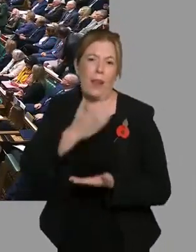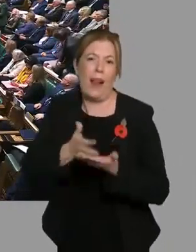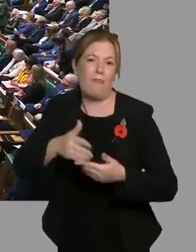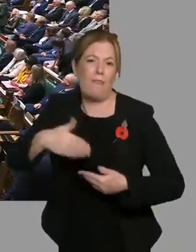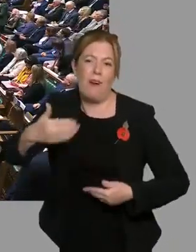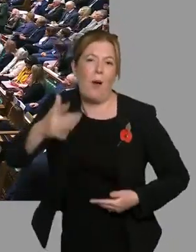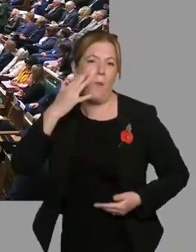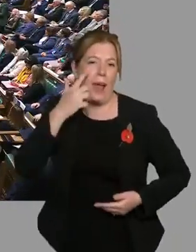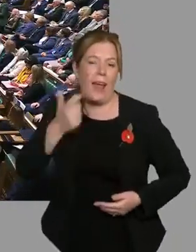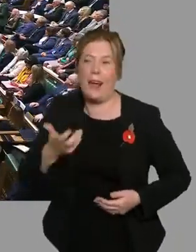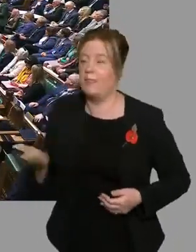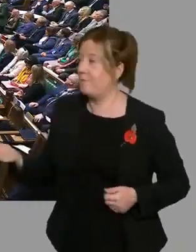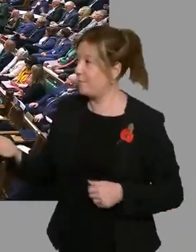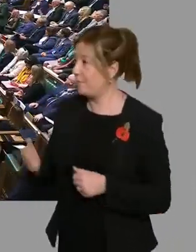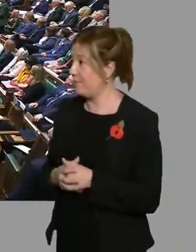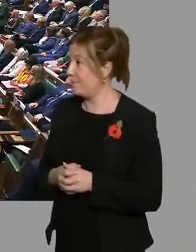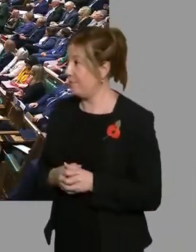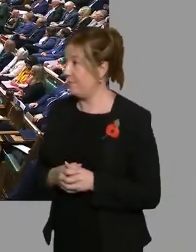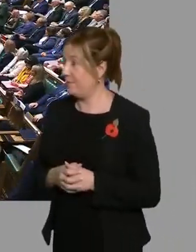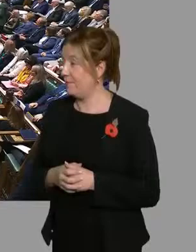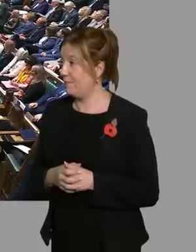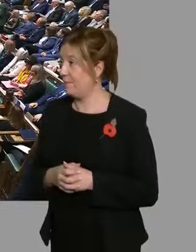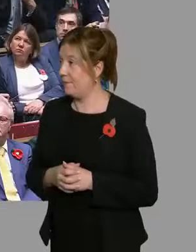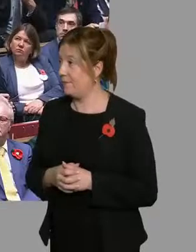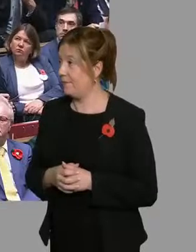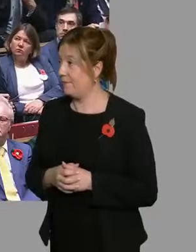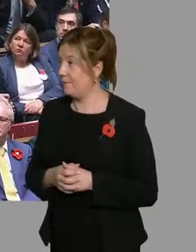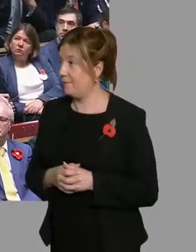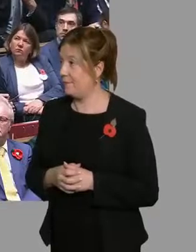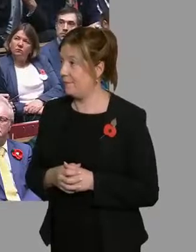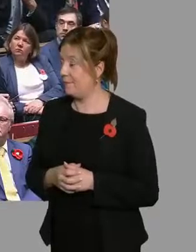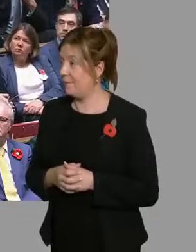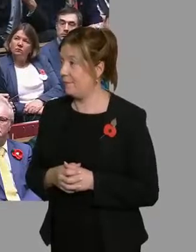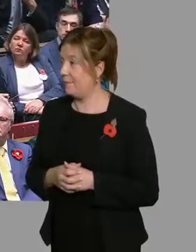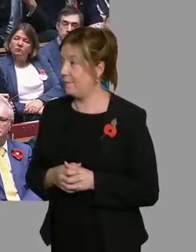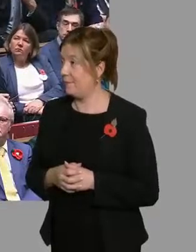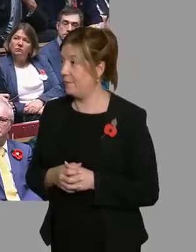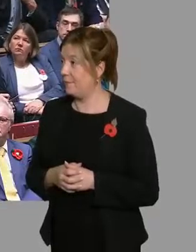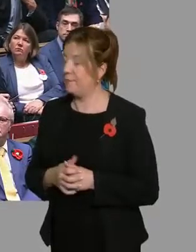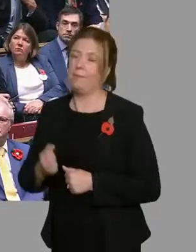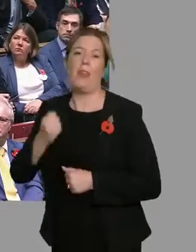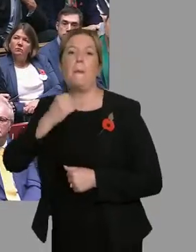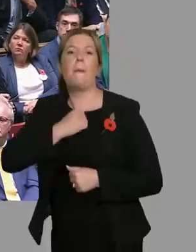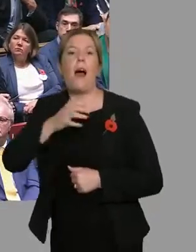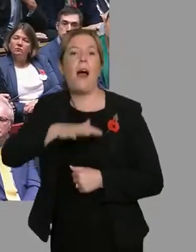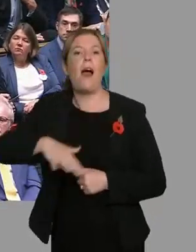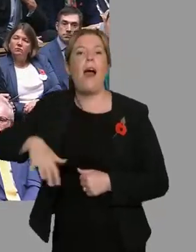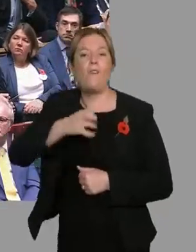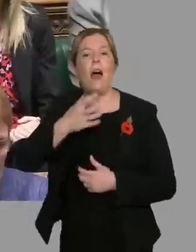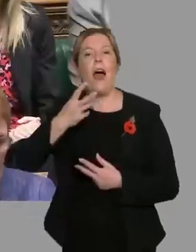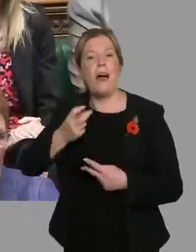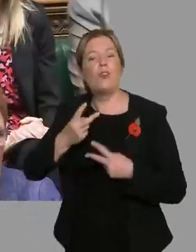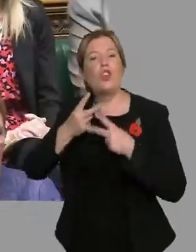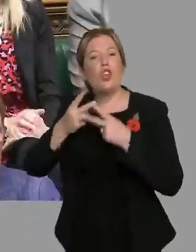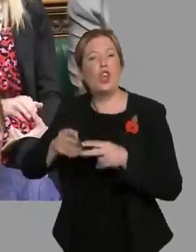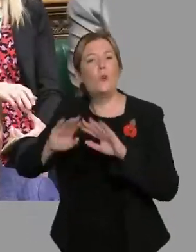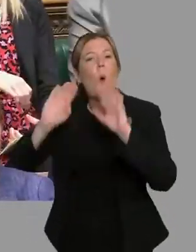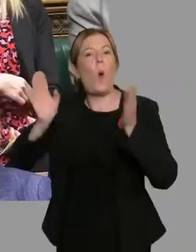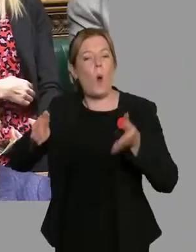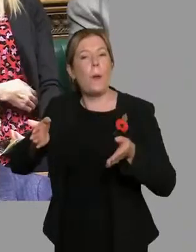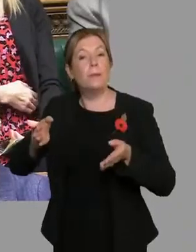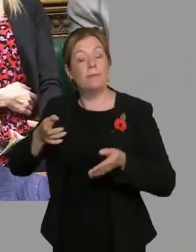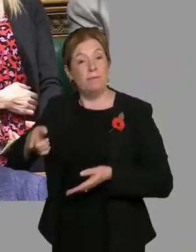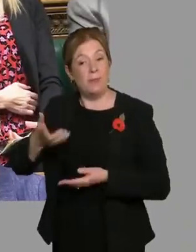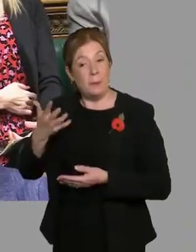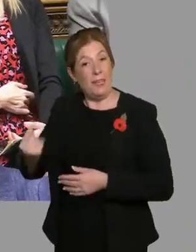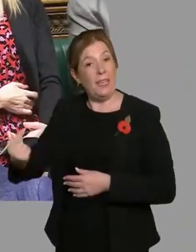Cyfarwydd, Glan Horse Nursing Home is in my constituency in Ysmôn. Tell me that the budget changes mean a 10% increase